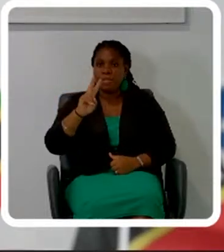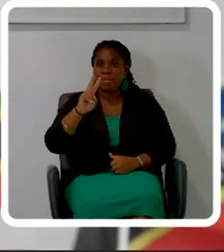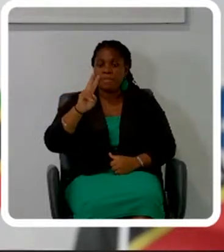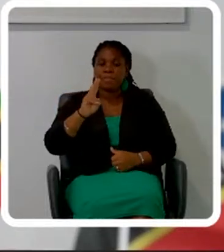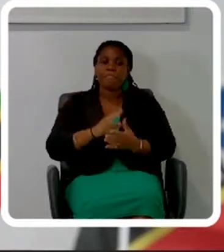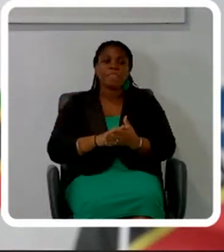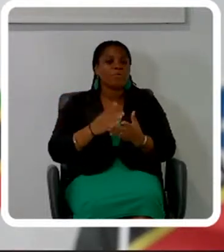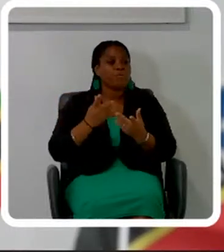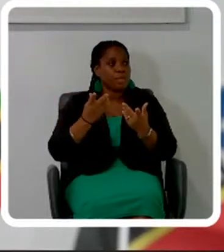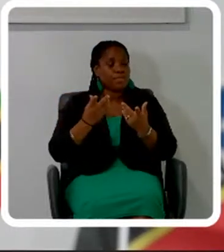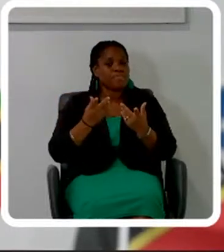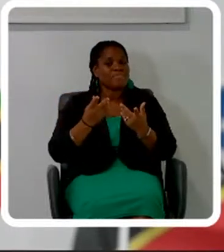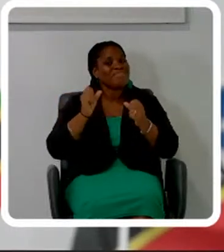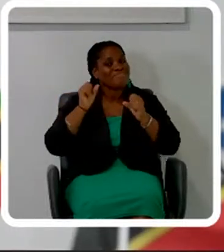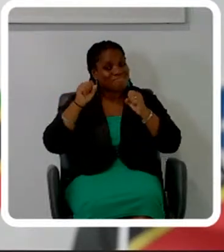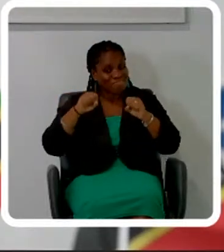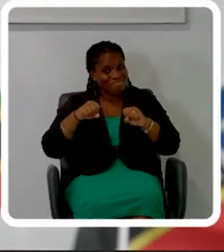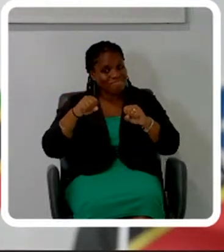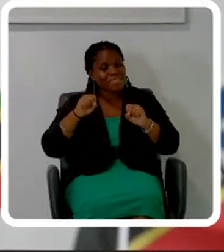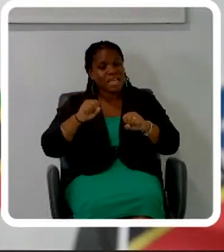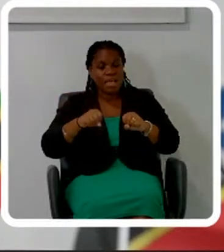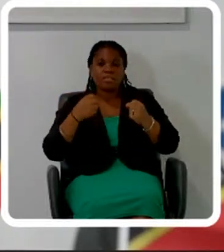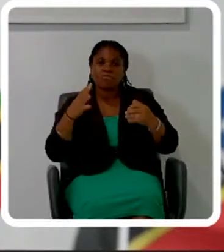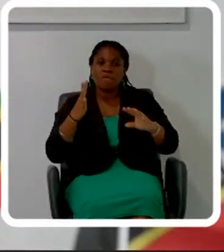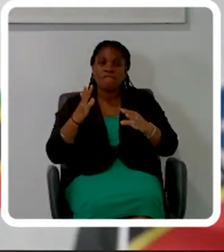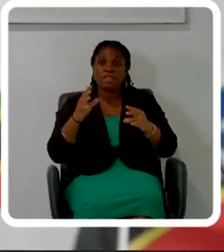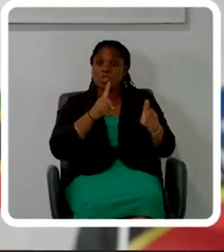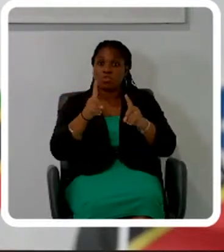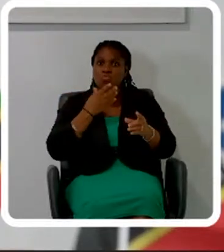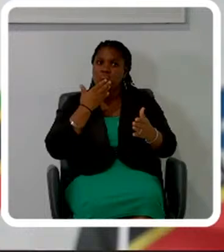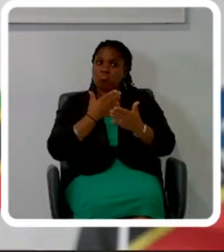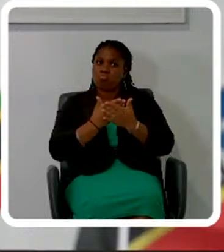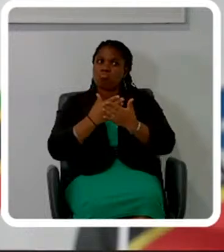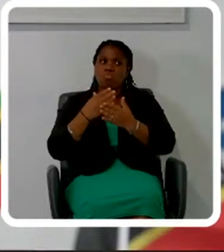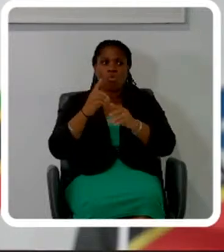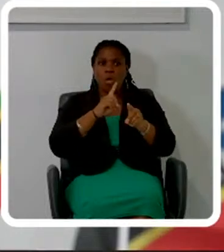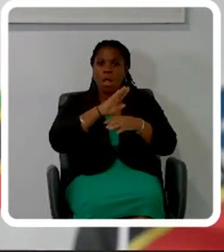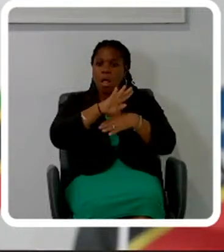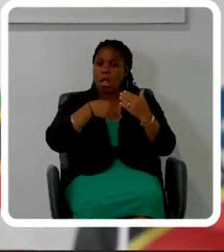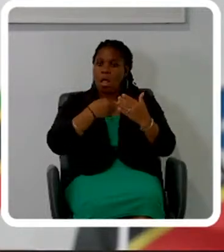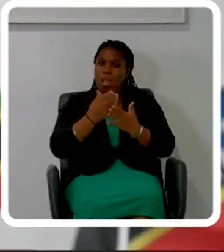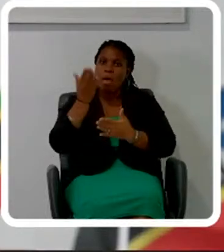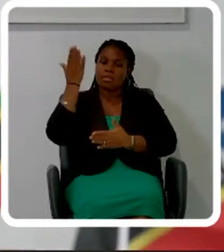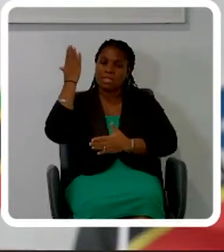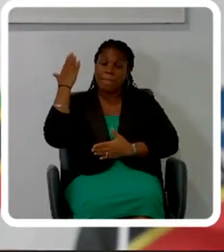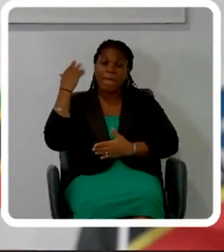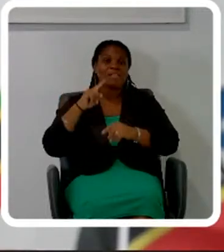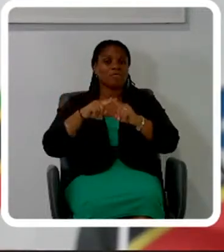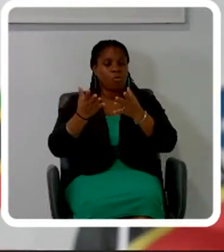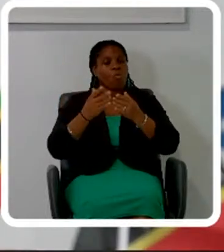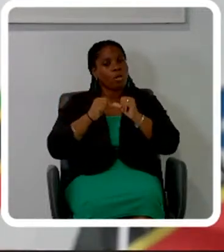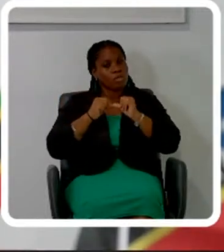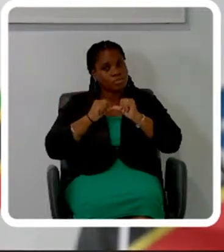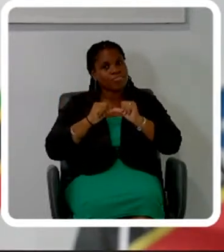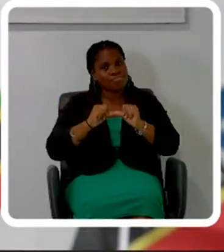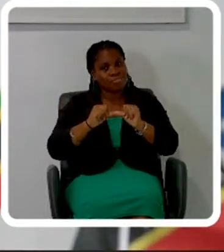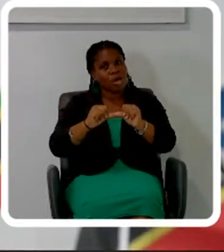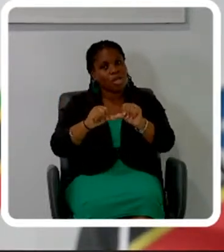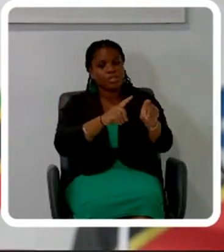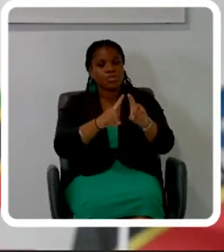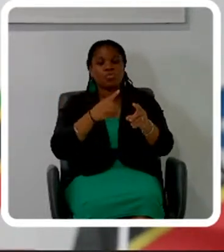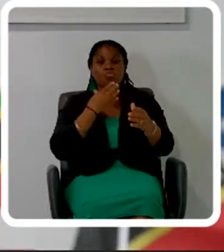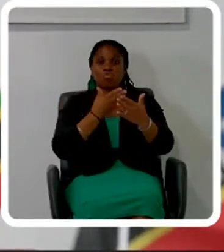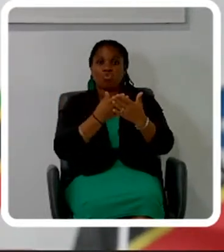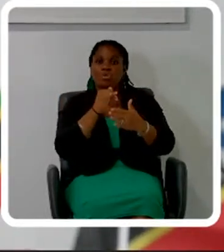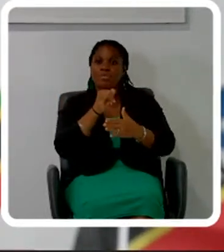grounds and we must not lose ground. I highlighted the fact that St. Kitts and Nevis now is a country where there is zero